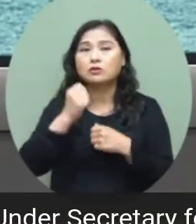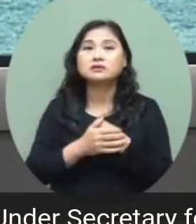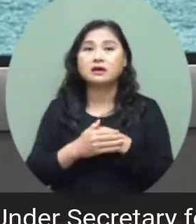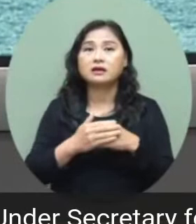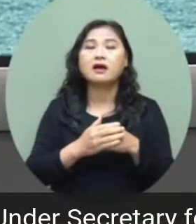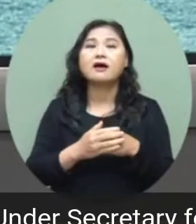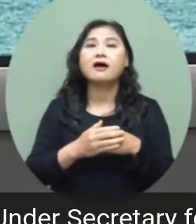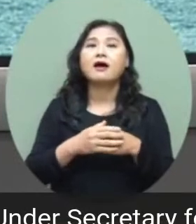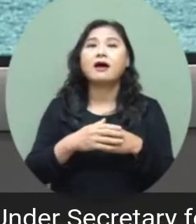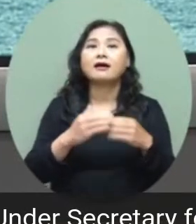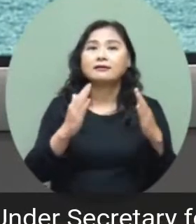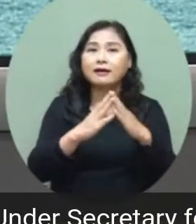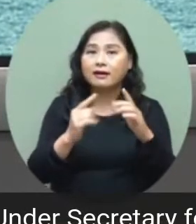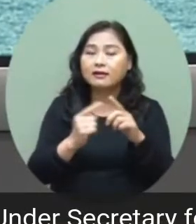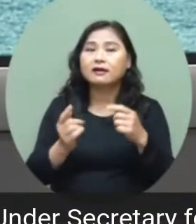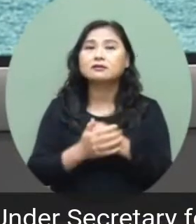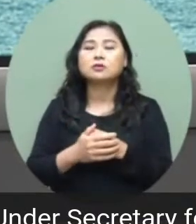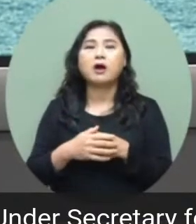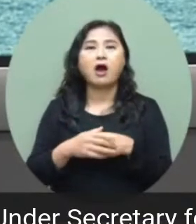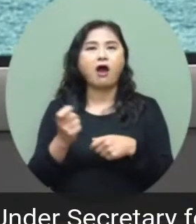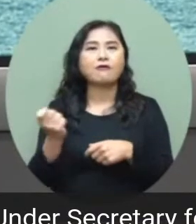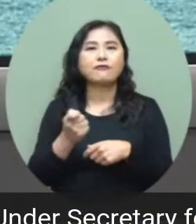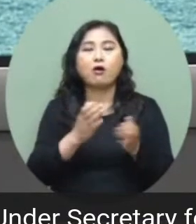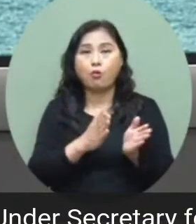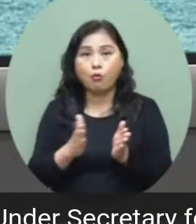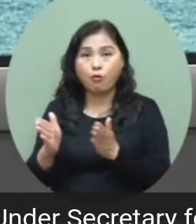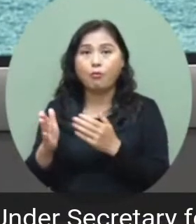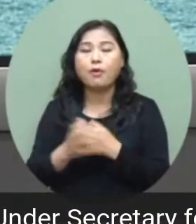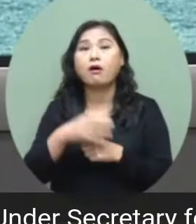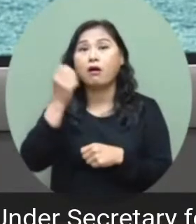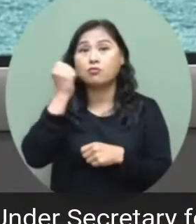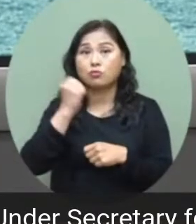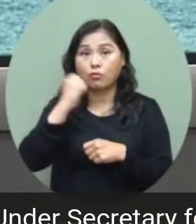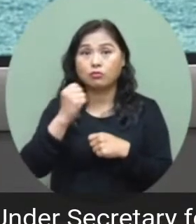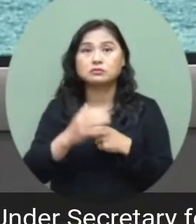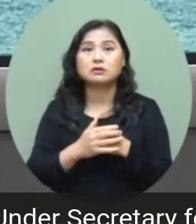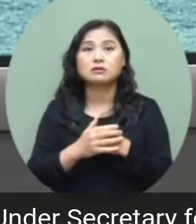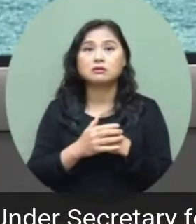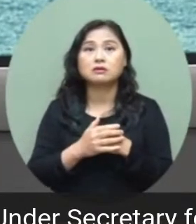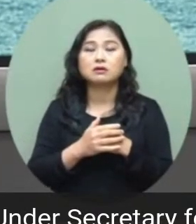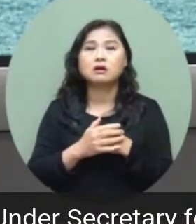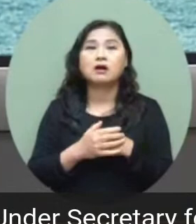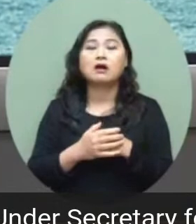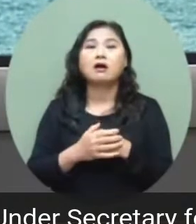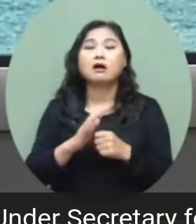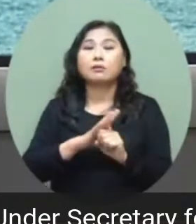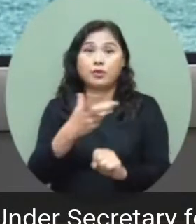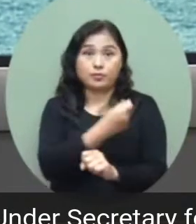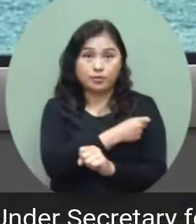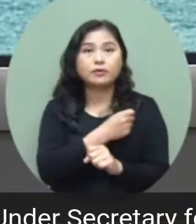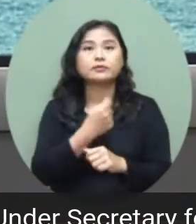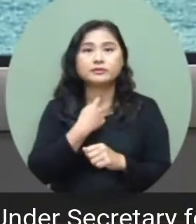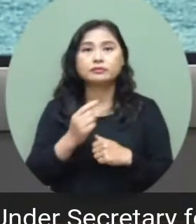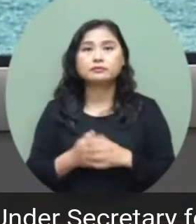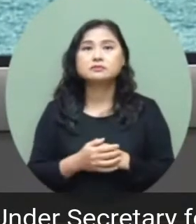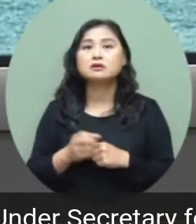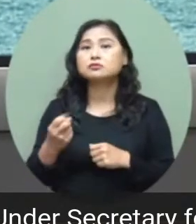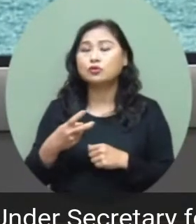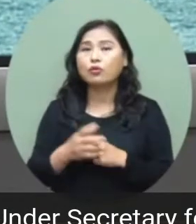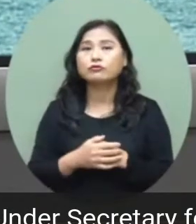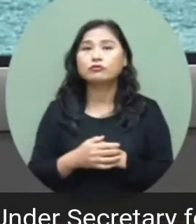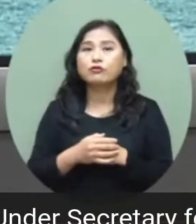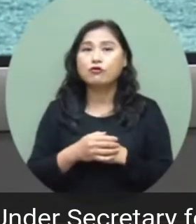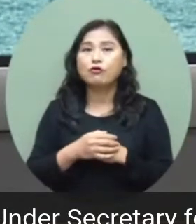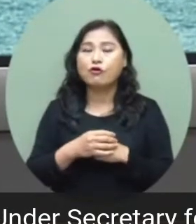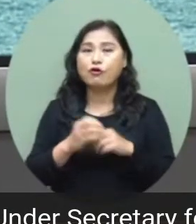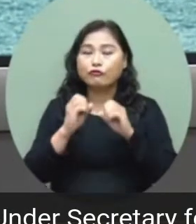59.84%. We appeal to family members of elderly people to make arrangements for their elderly family